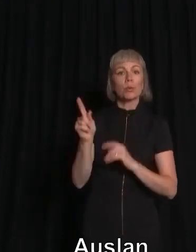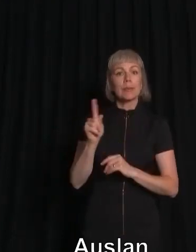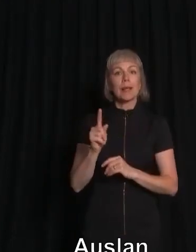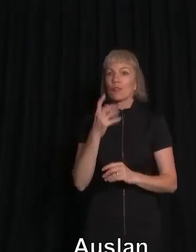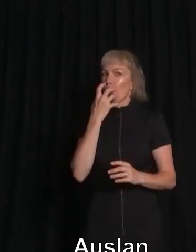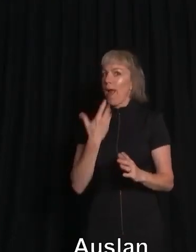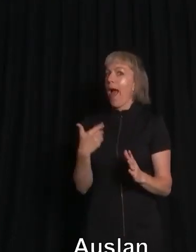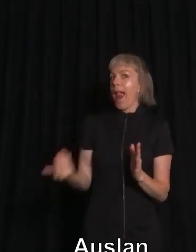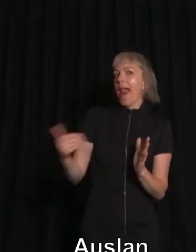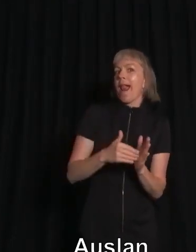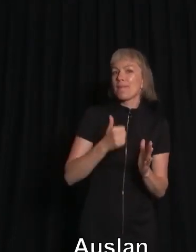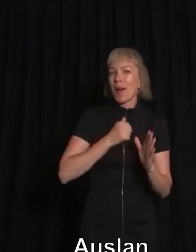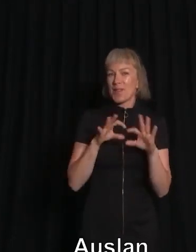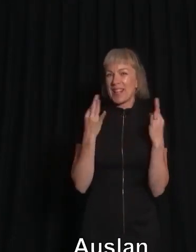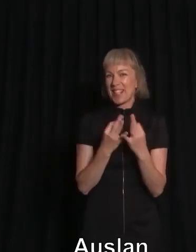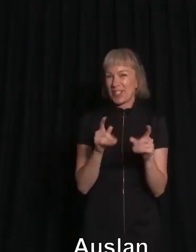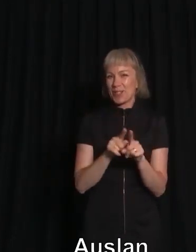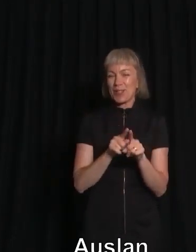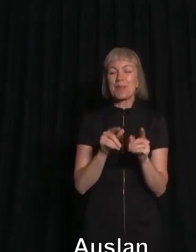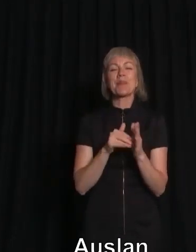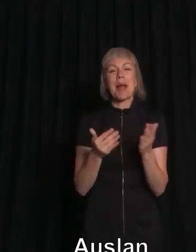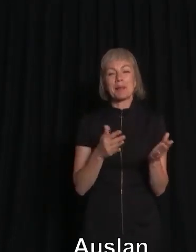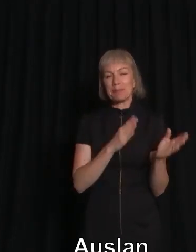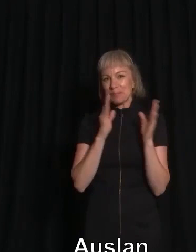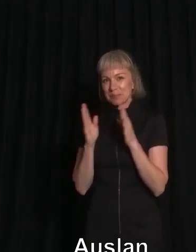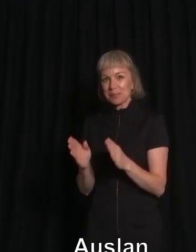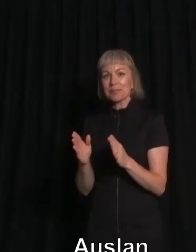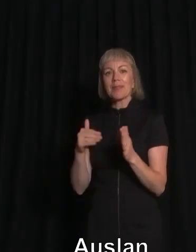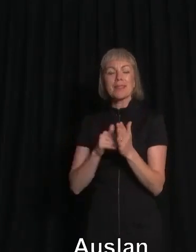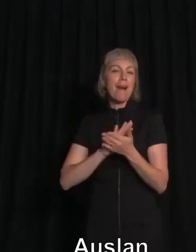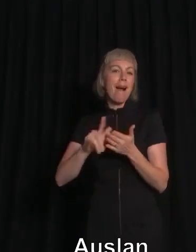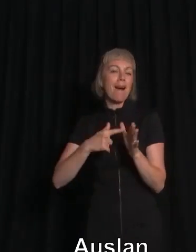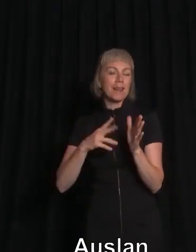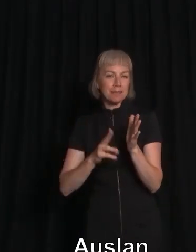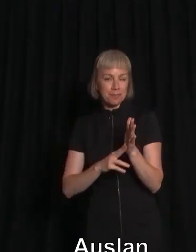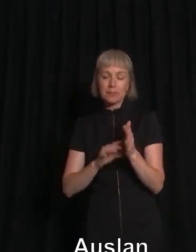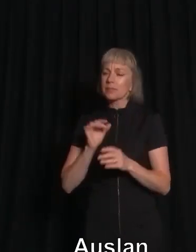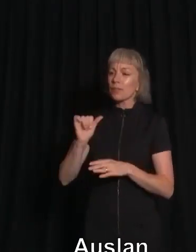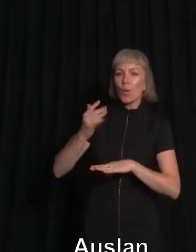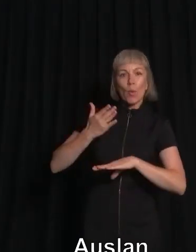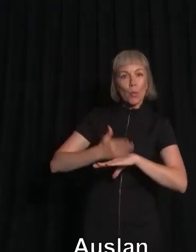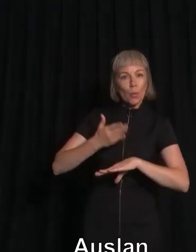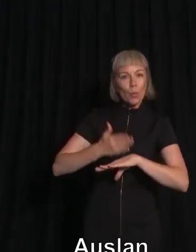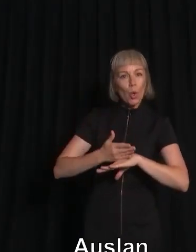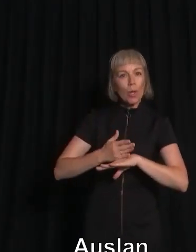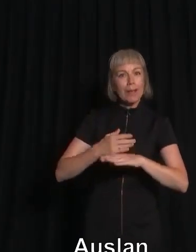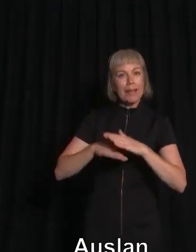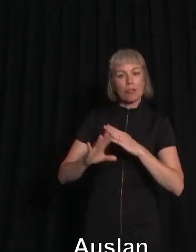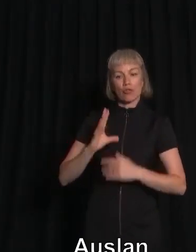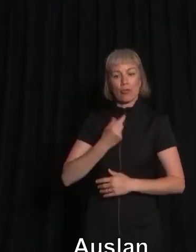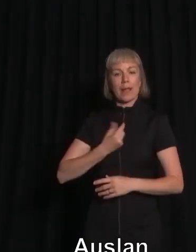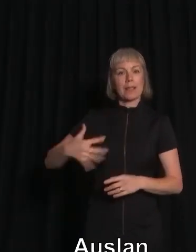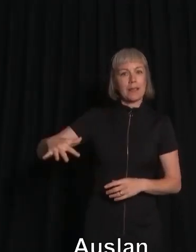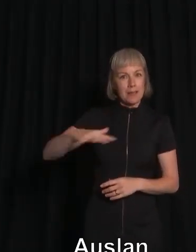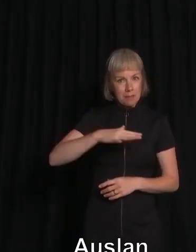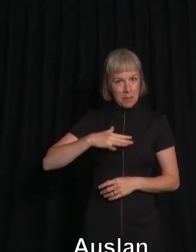that one in. Turning now to Zhan, your work in the trans space is really